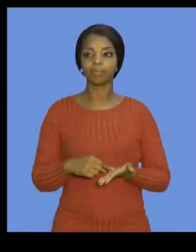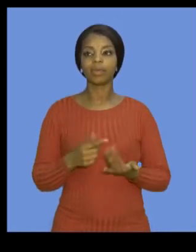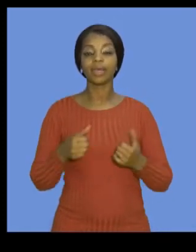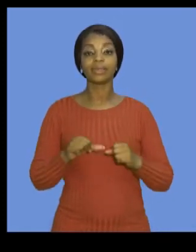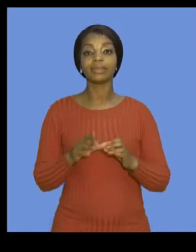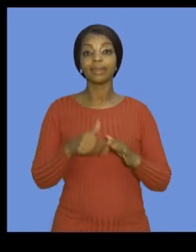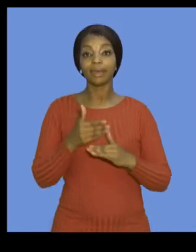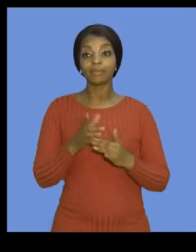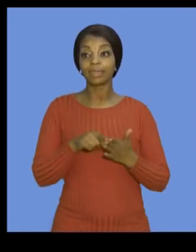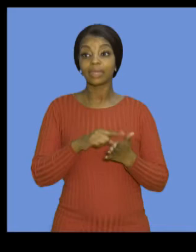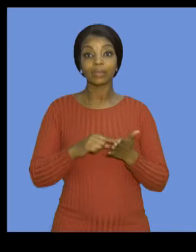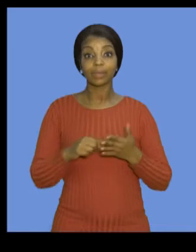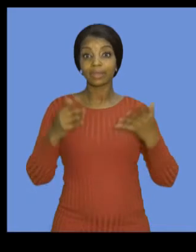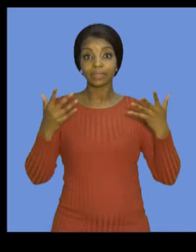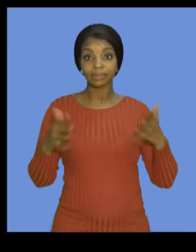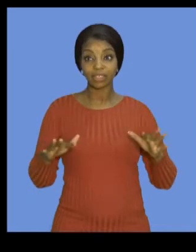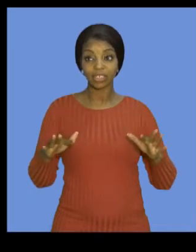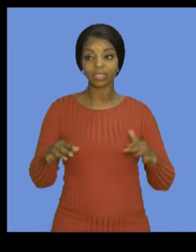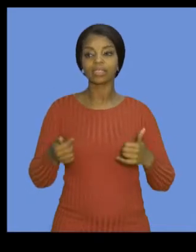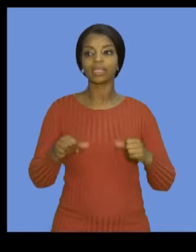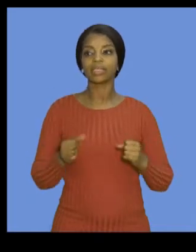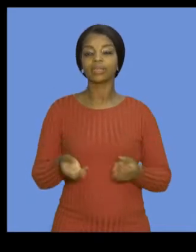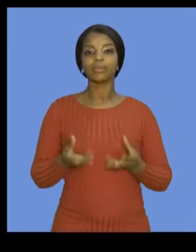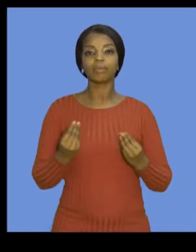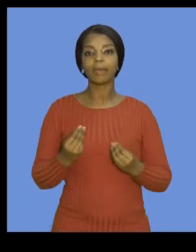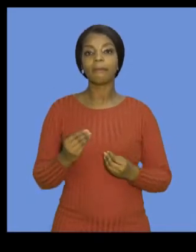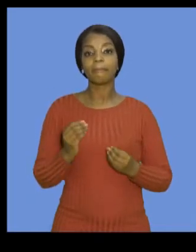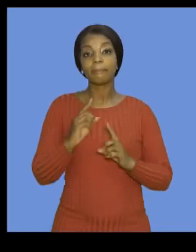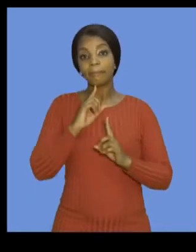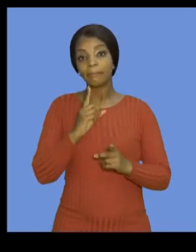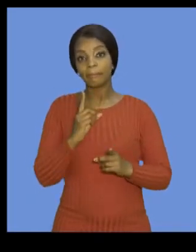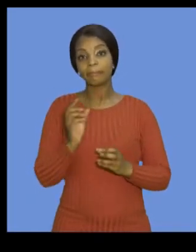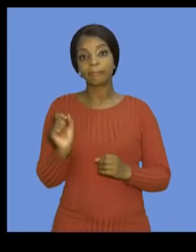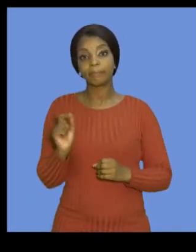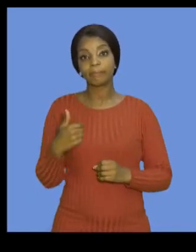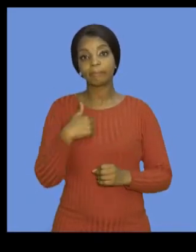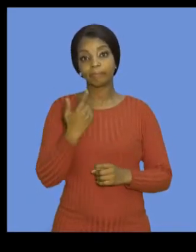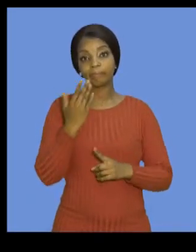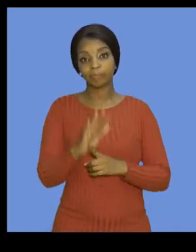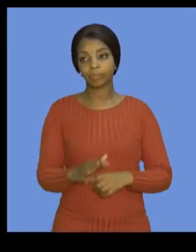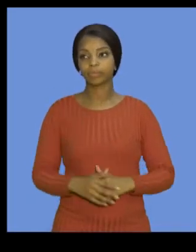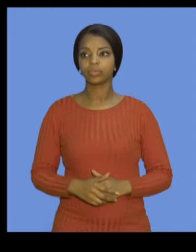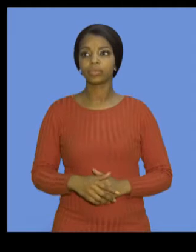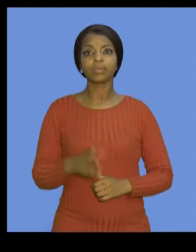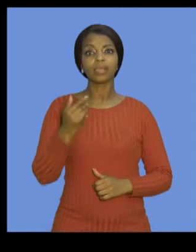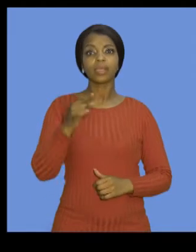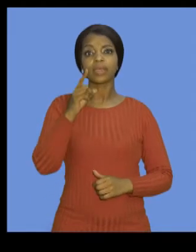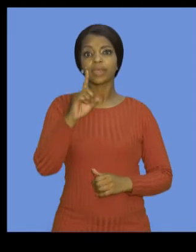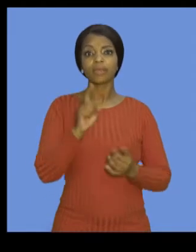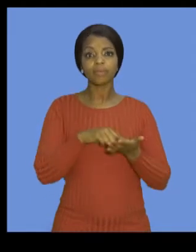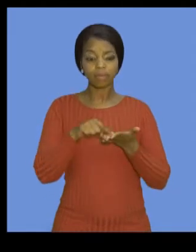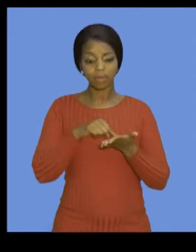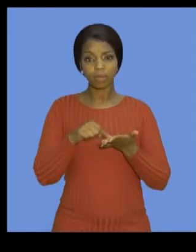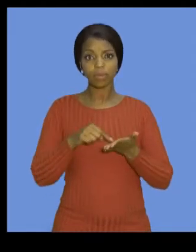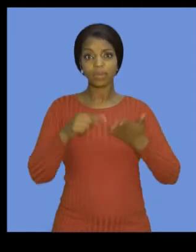formula. And then after you calculate, you get the amount that you just got. If you were to calculate and you find your answer